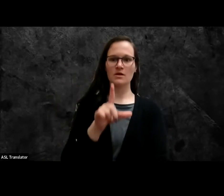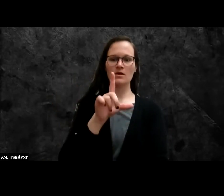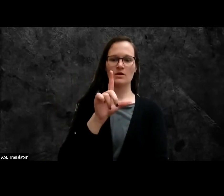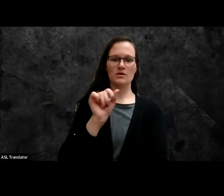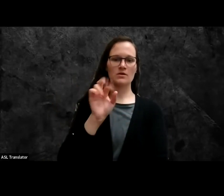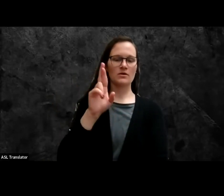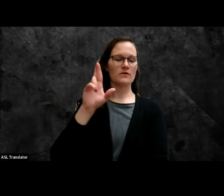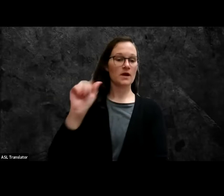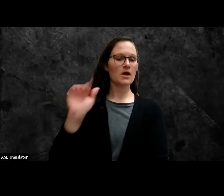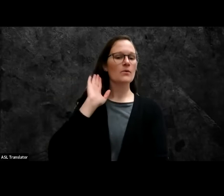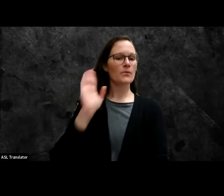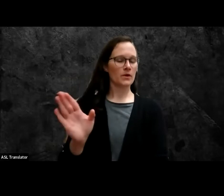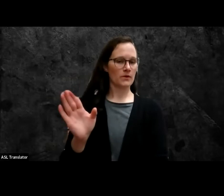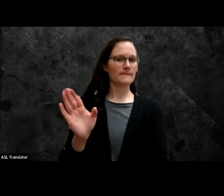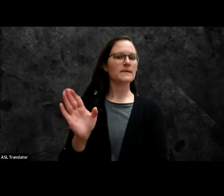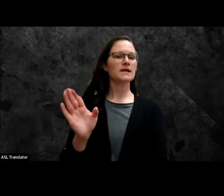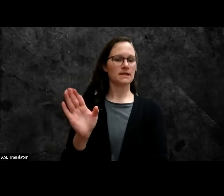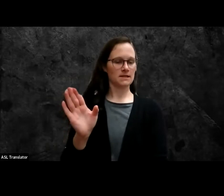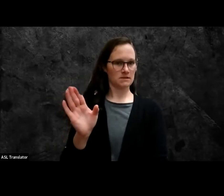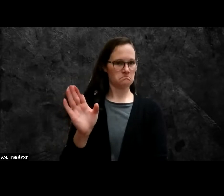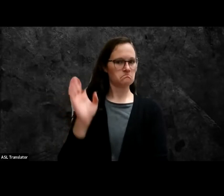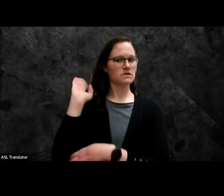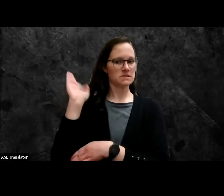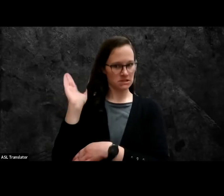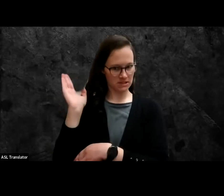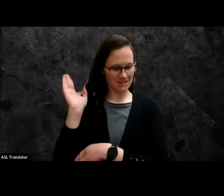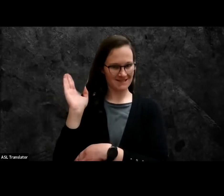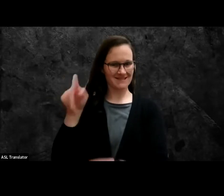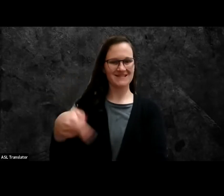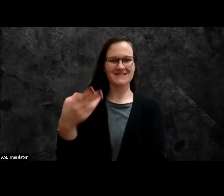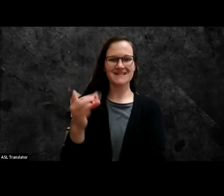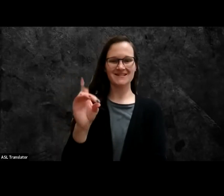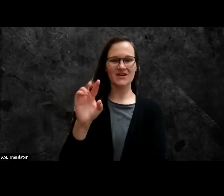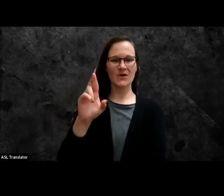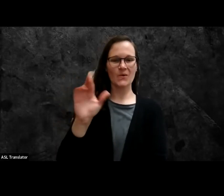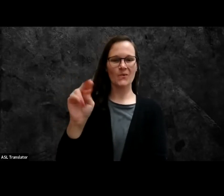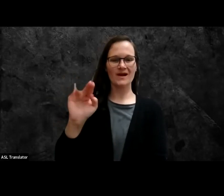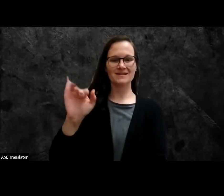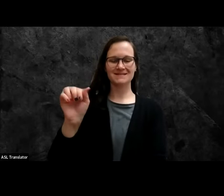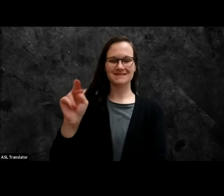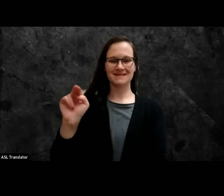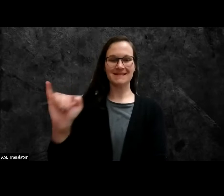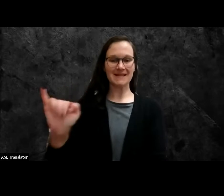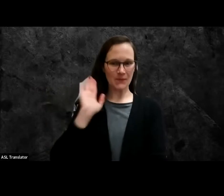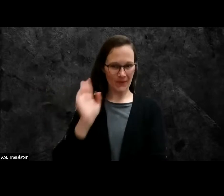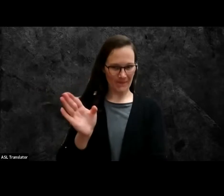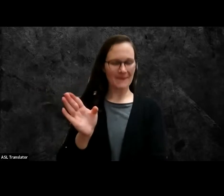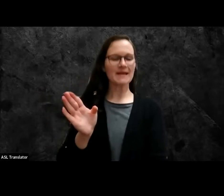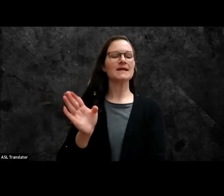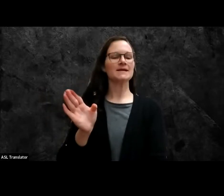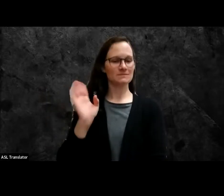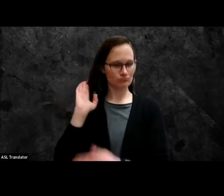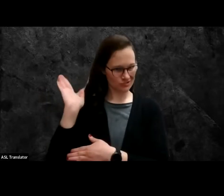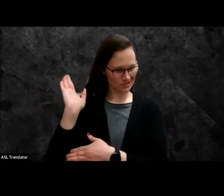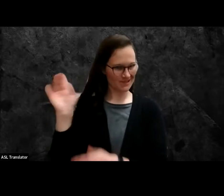office, Professor Jagdish Khubchandani. Sorry about that, Jagdish. I know I didn't say it quite right. And we also have